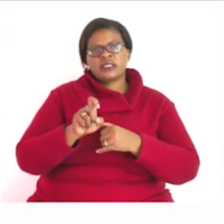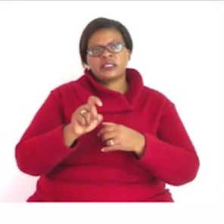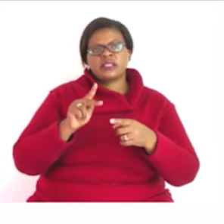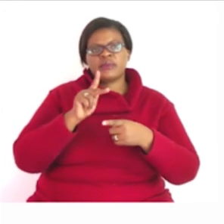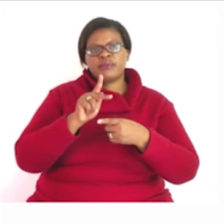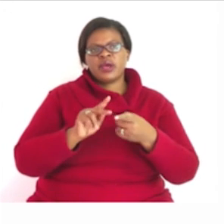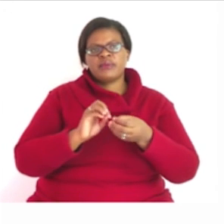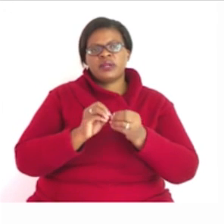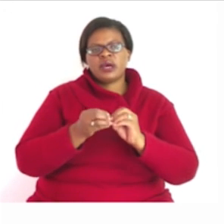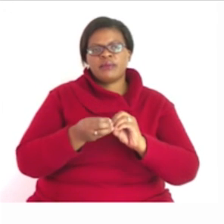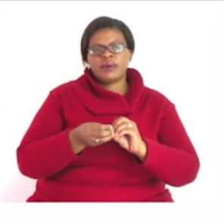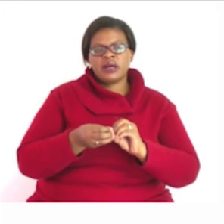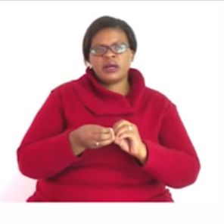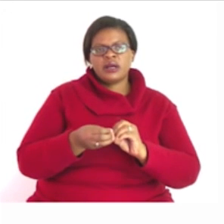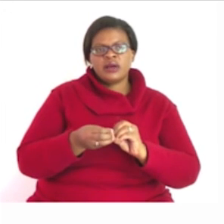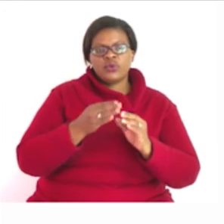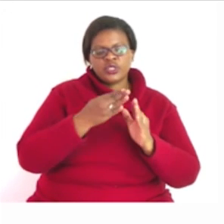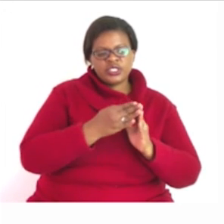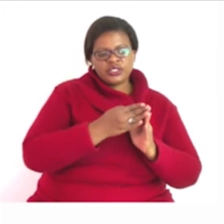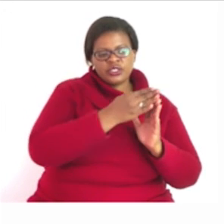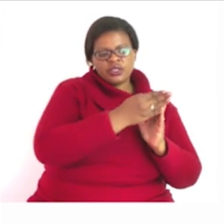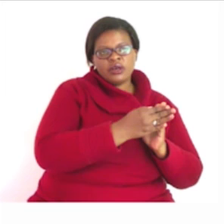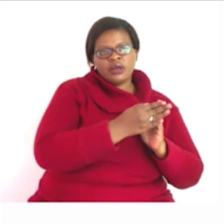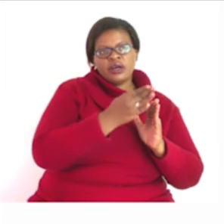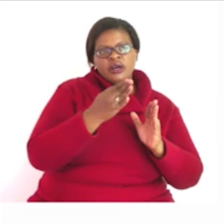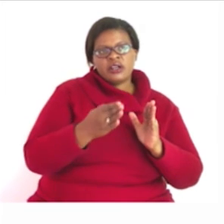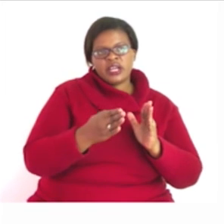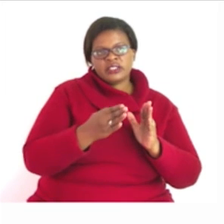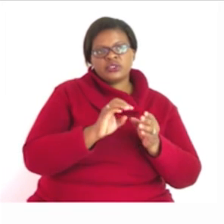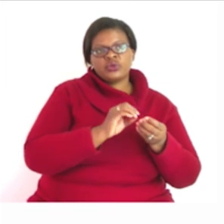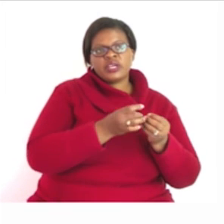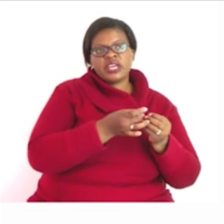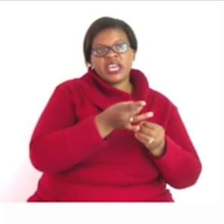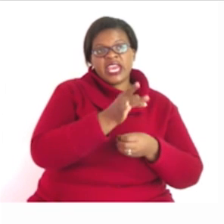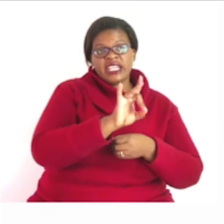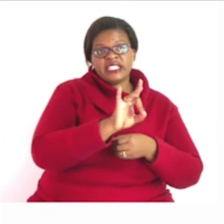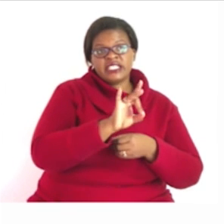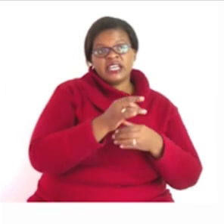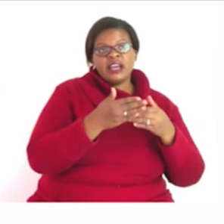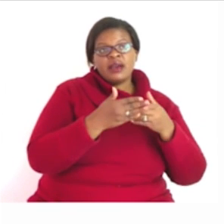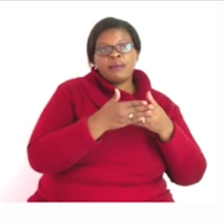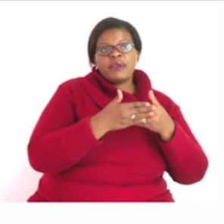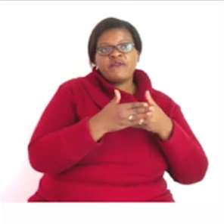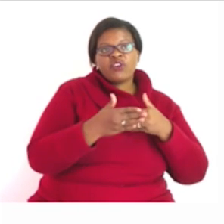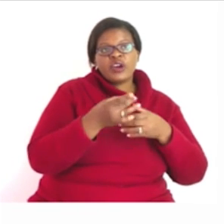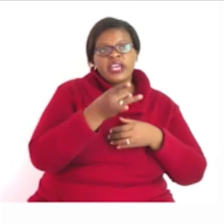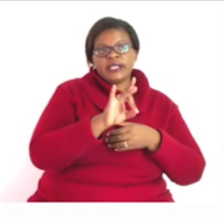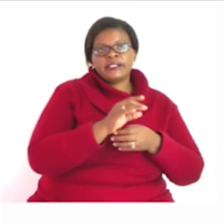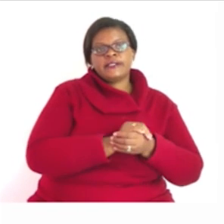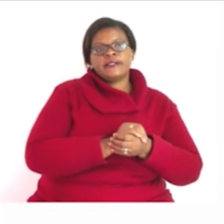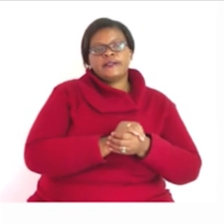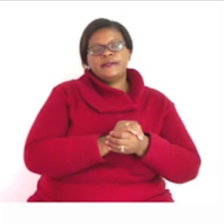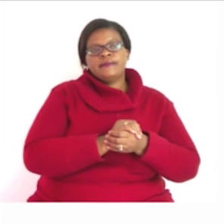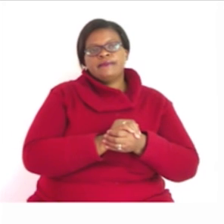is next to 8, in other words, the nearest prime